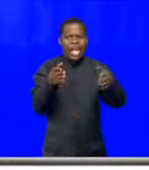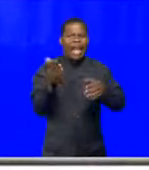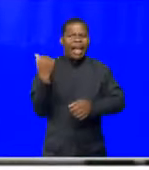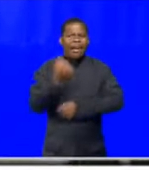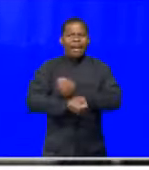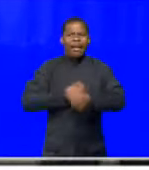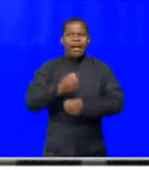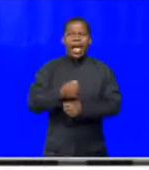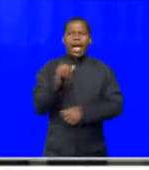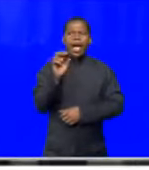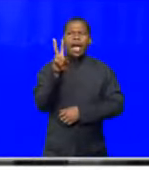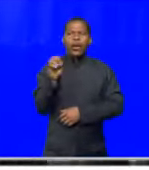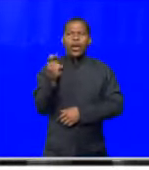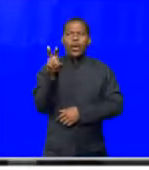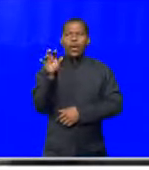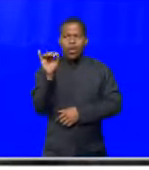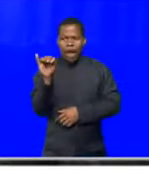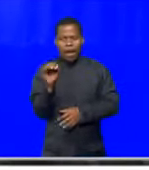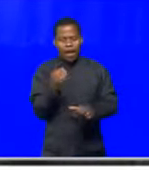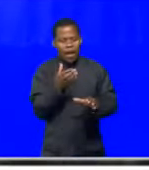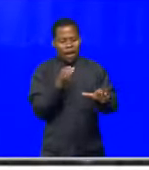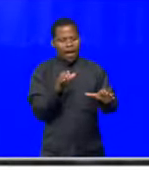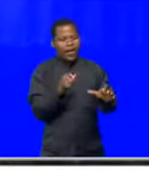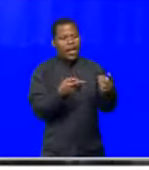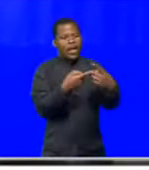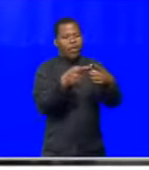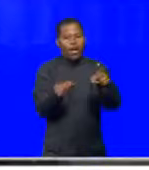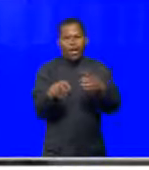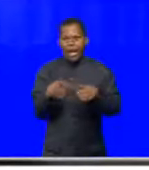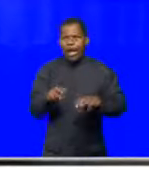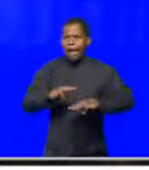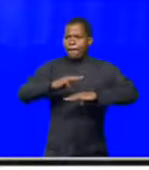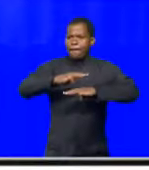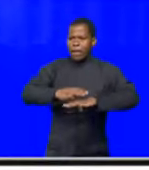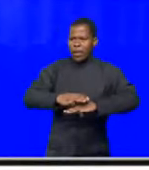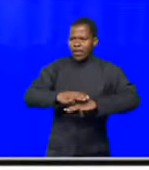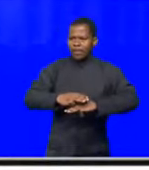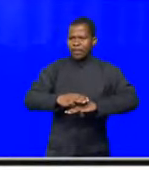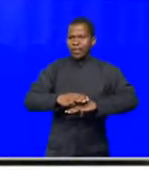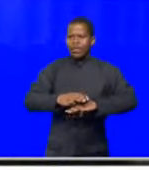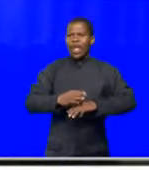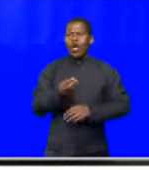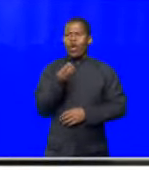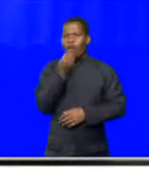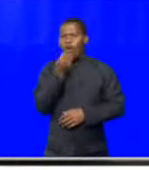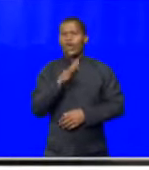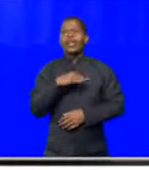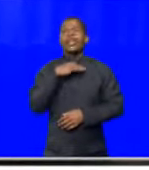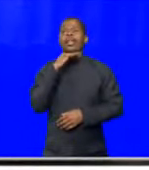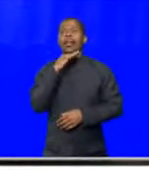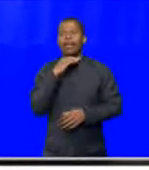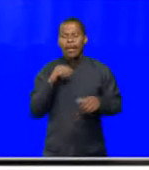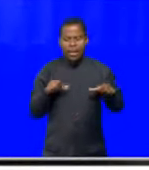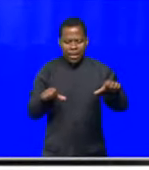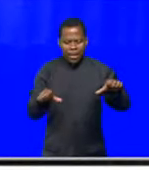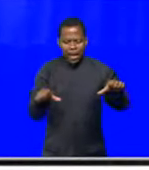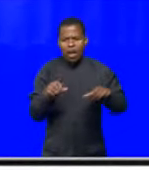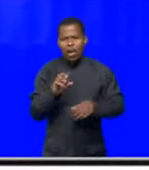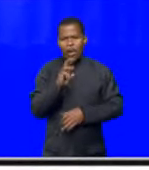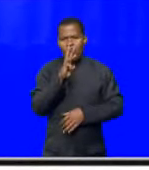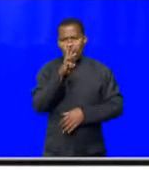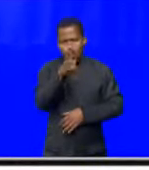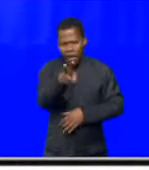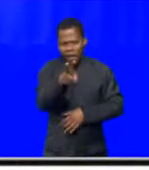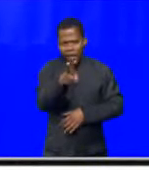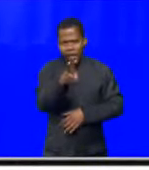Summit, where individuals and countries committed to deepen the transformative power of food system for the full realization of